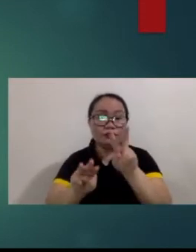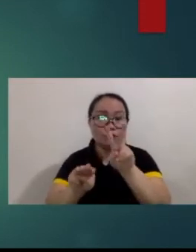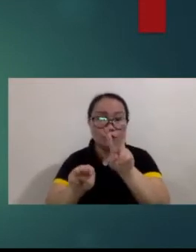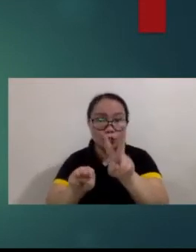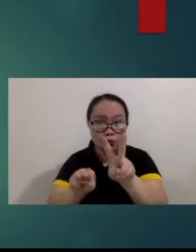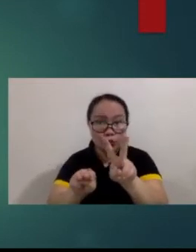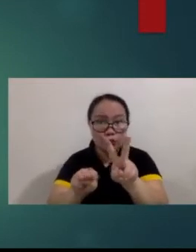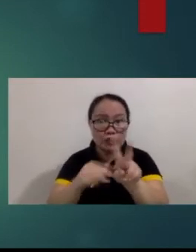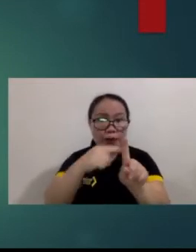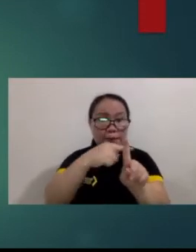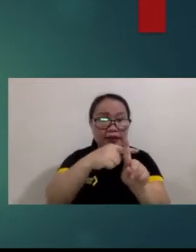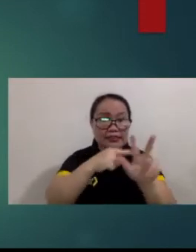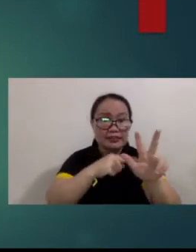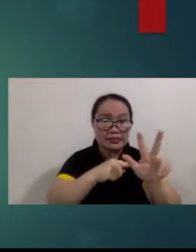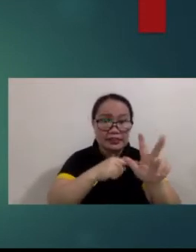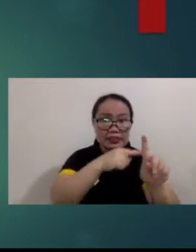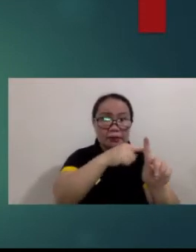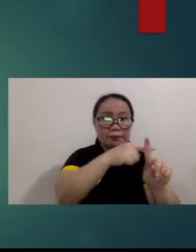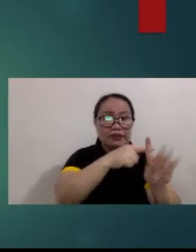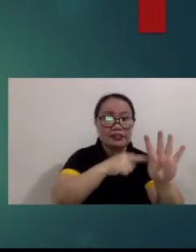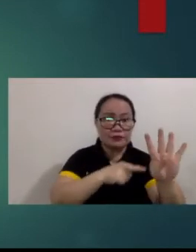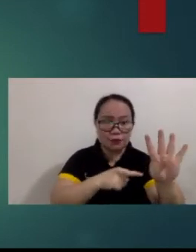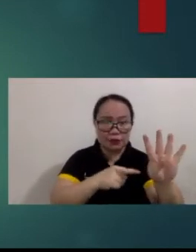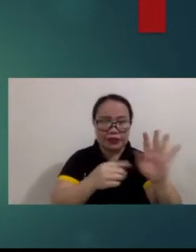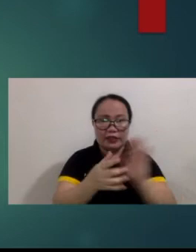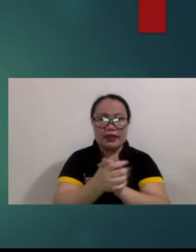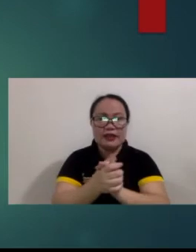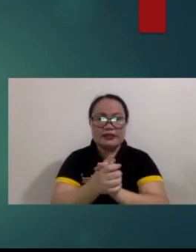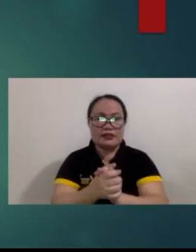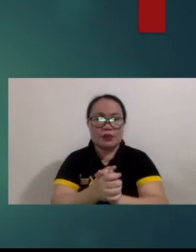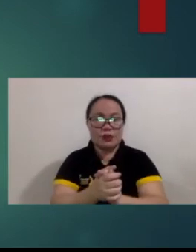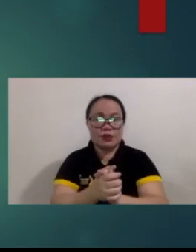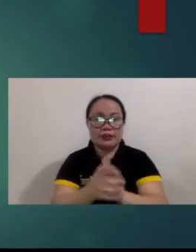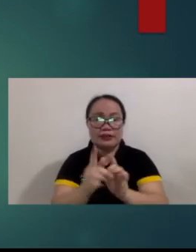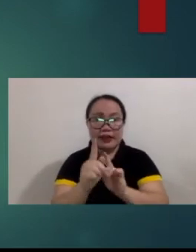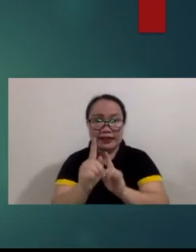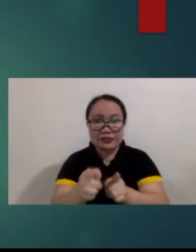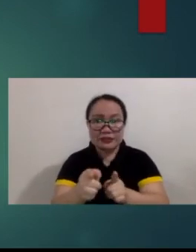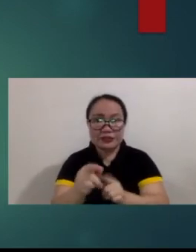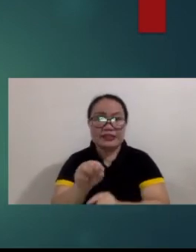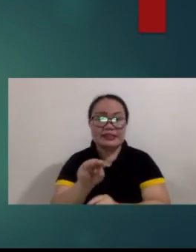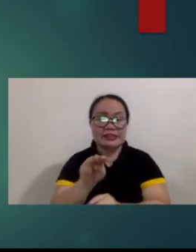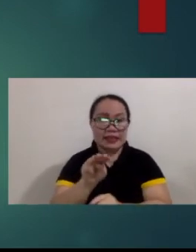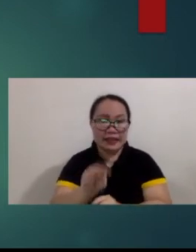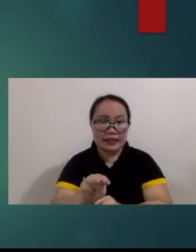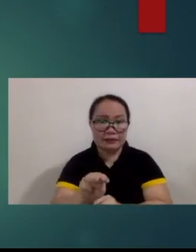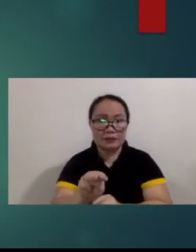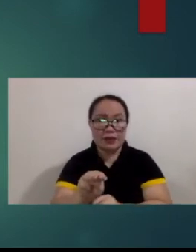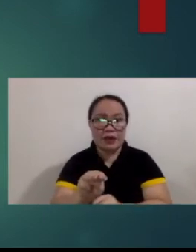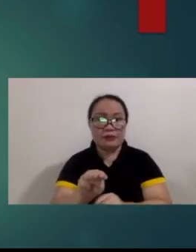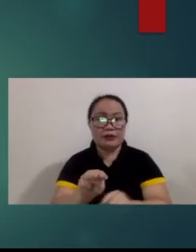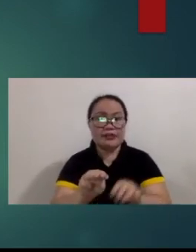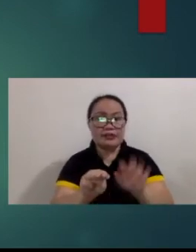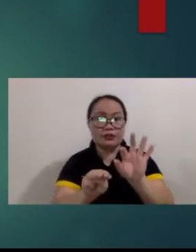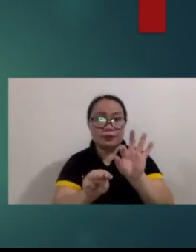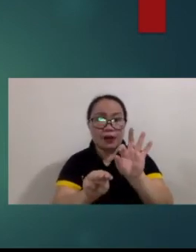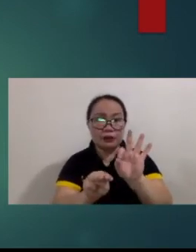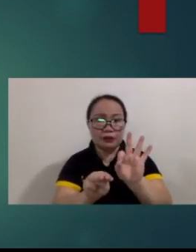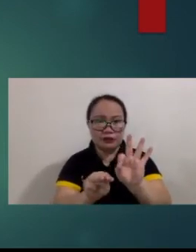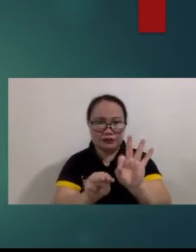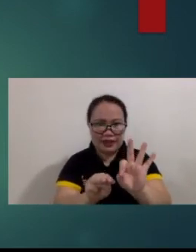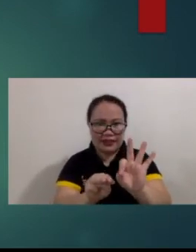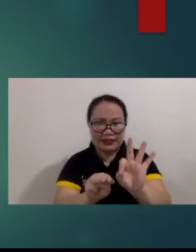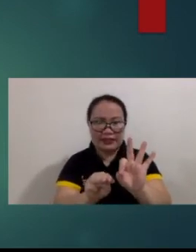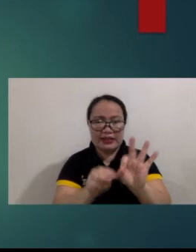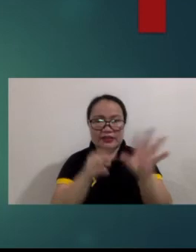of 2 plus 3 plus 4. So the answer is m raised to the power